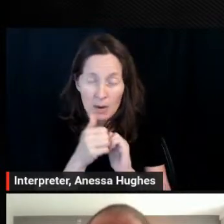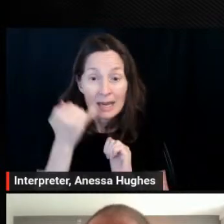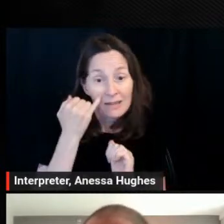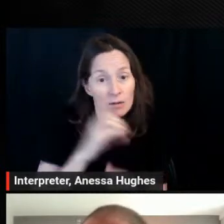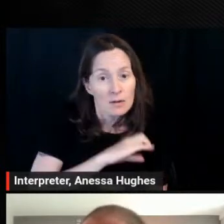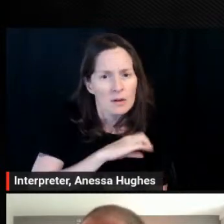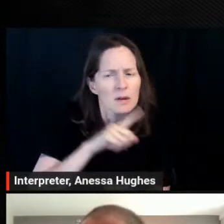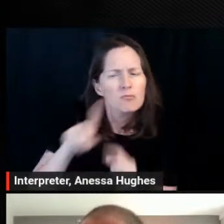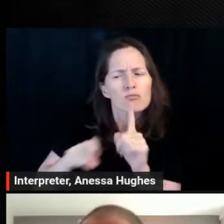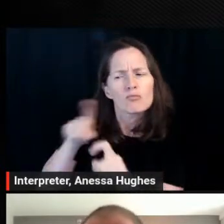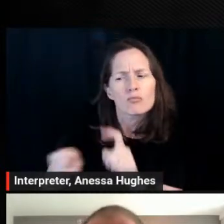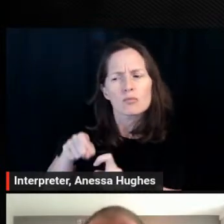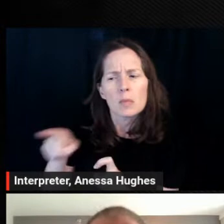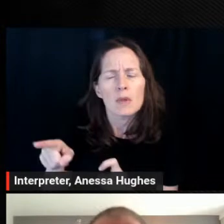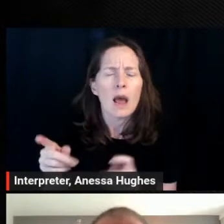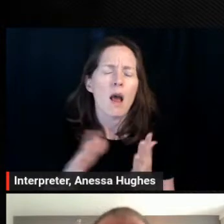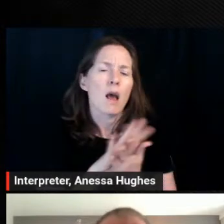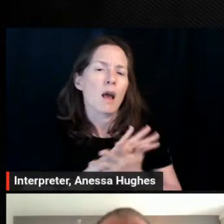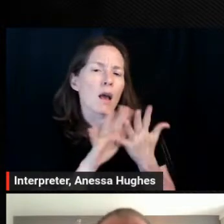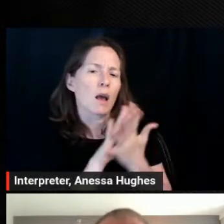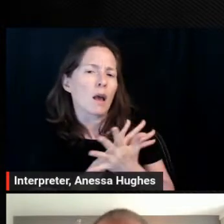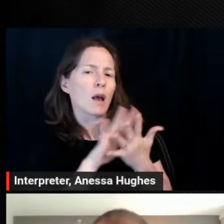work.